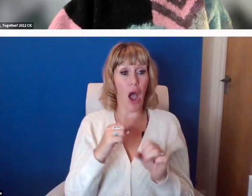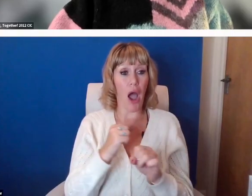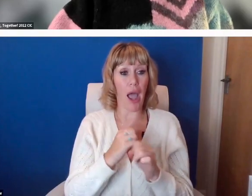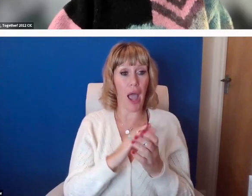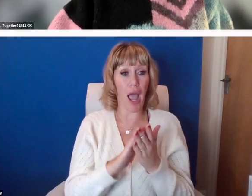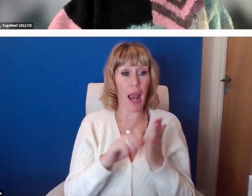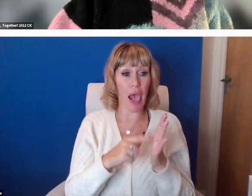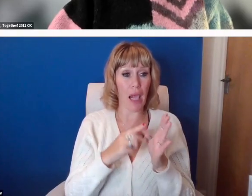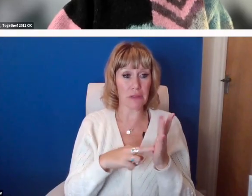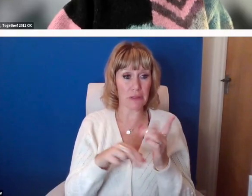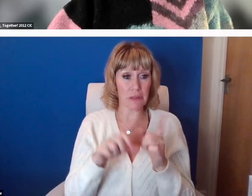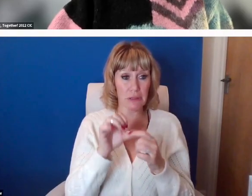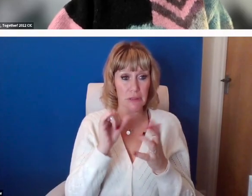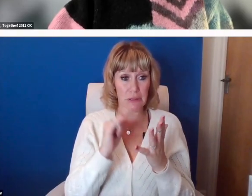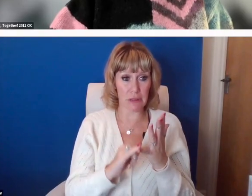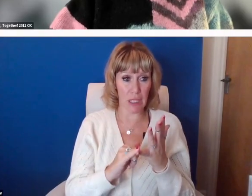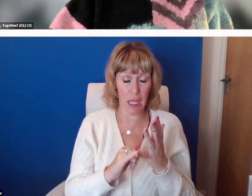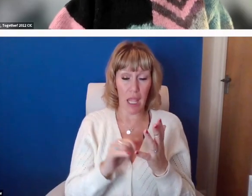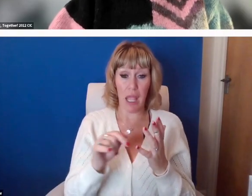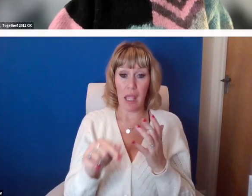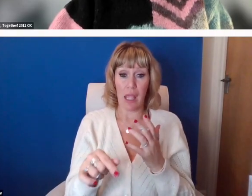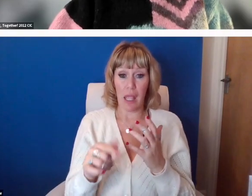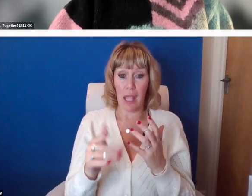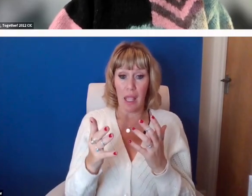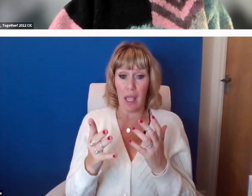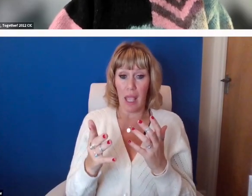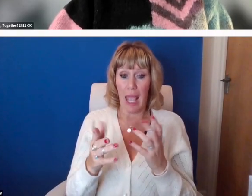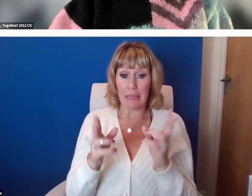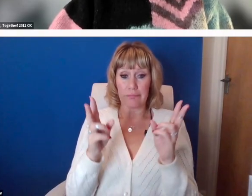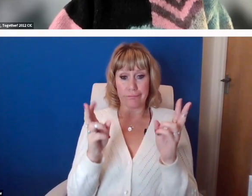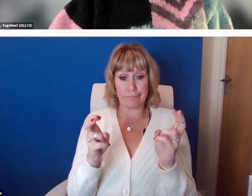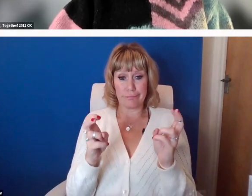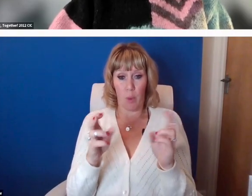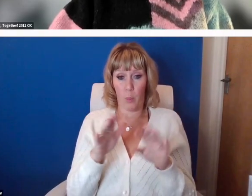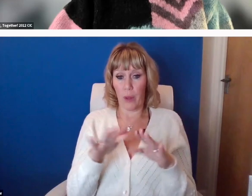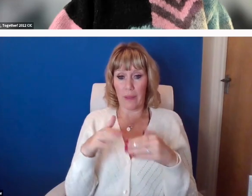of things that lots of us have had similar things said to us. It's